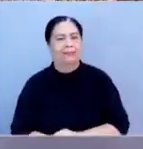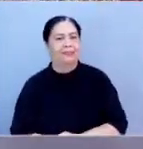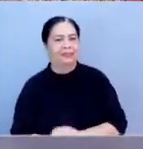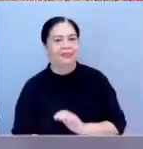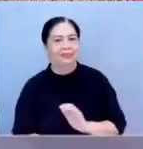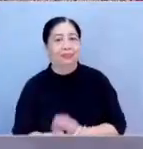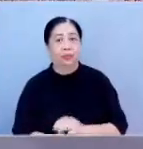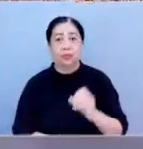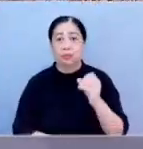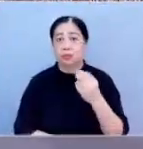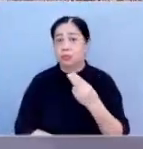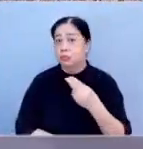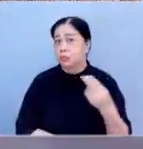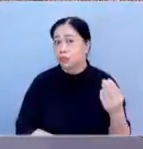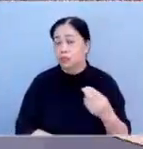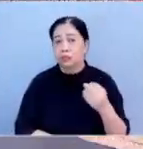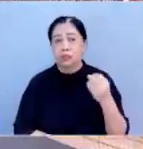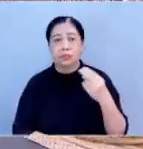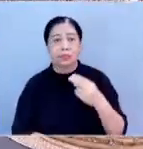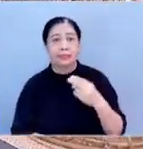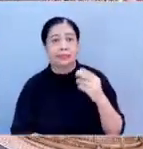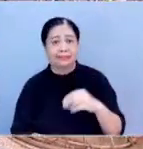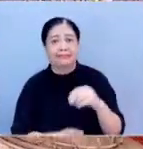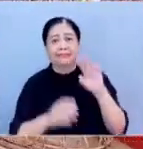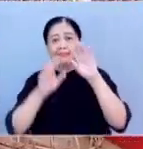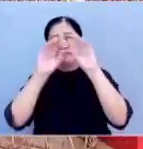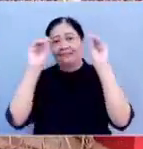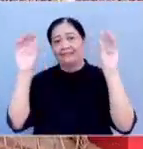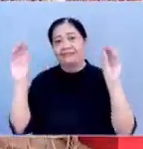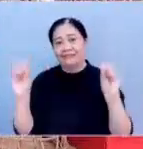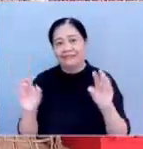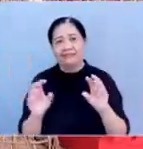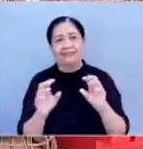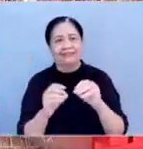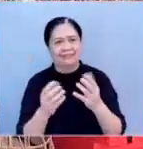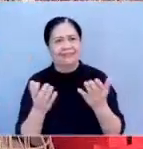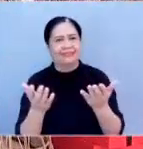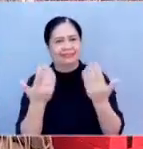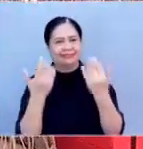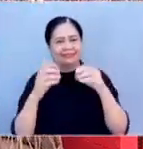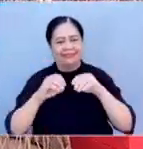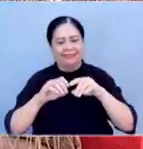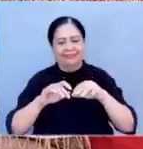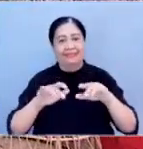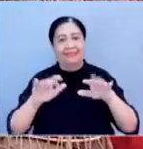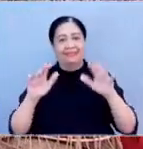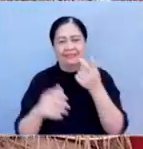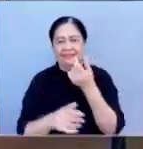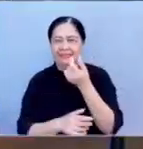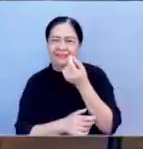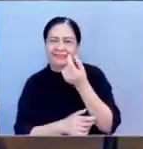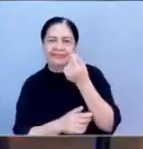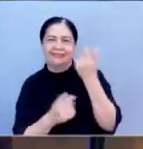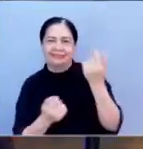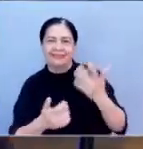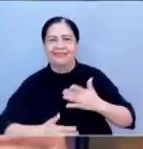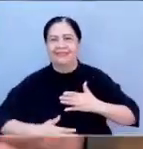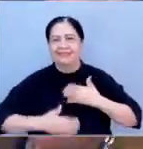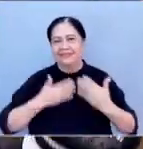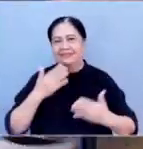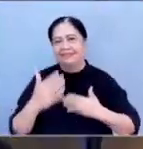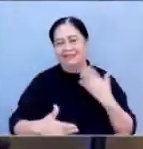right. Oh, oh, it's Christmas, let's spread a little cheer.